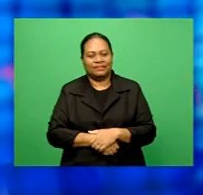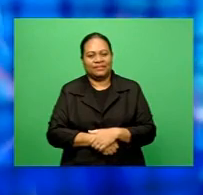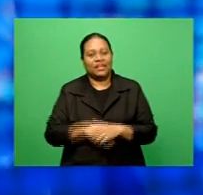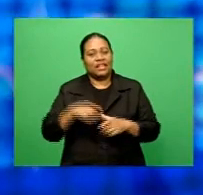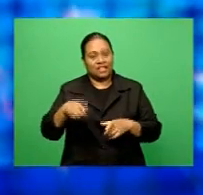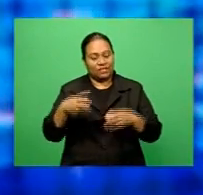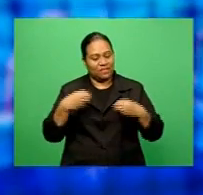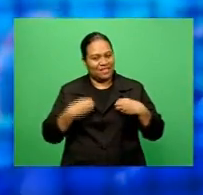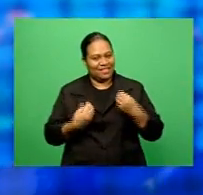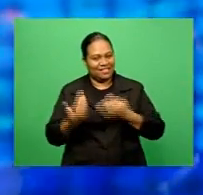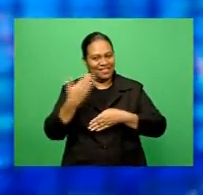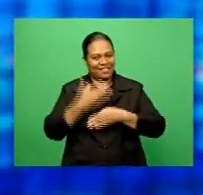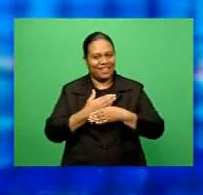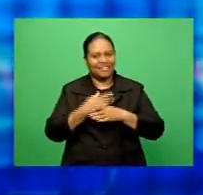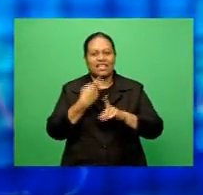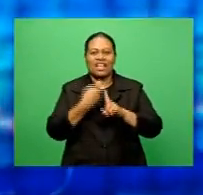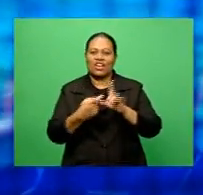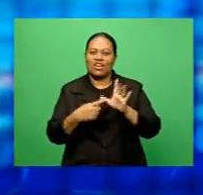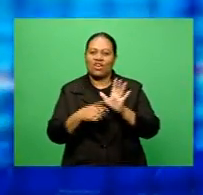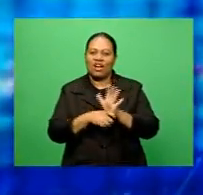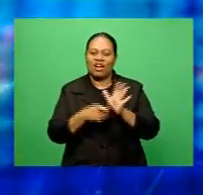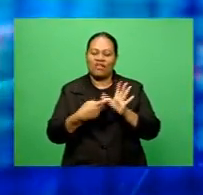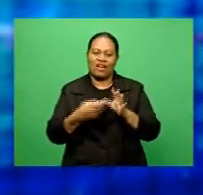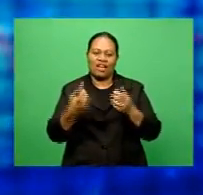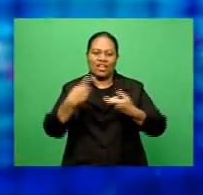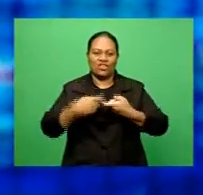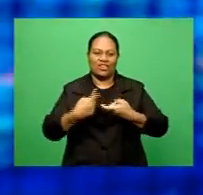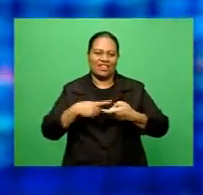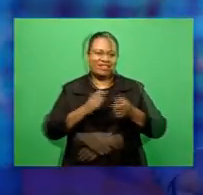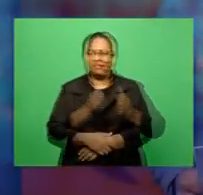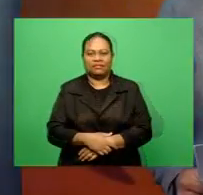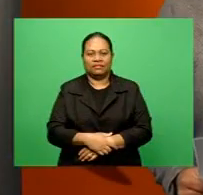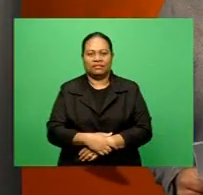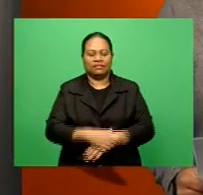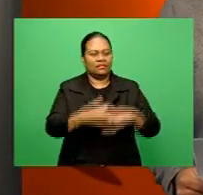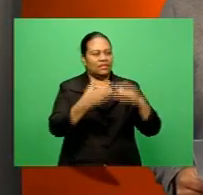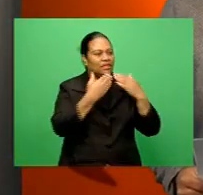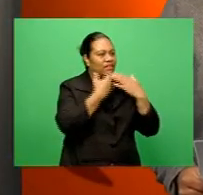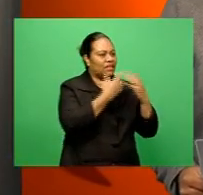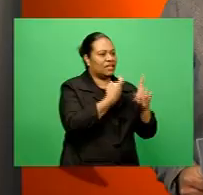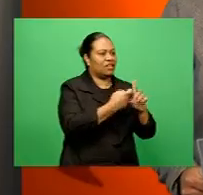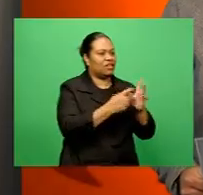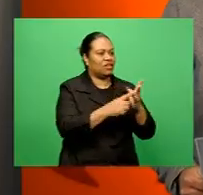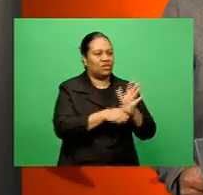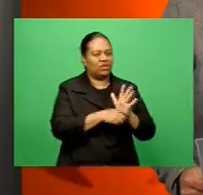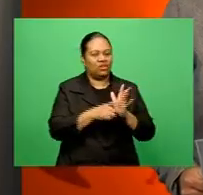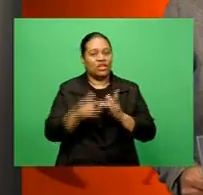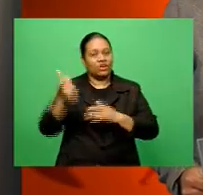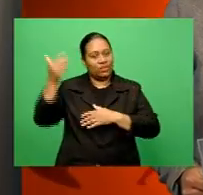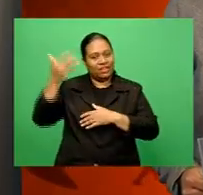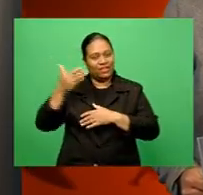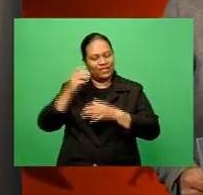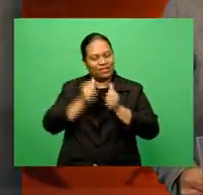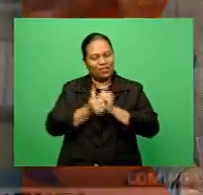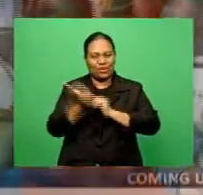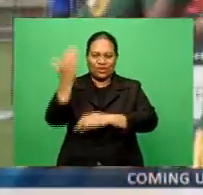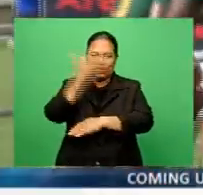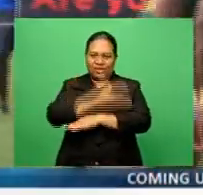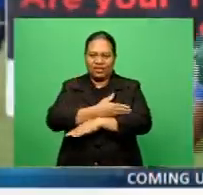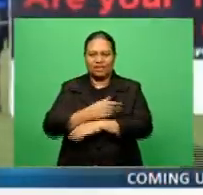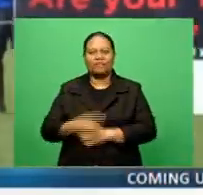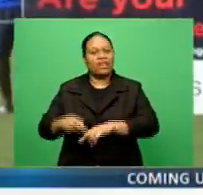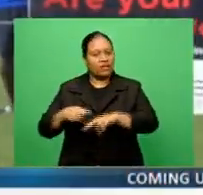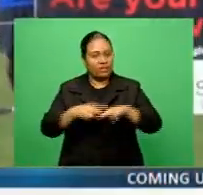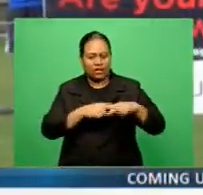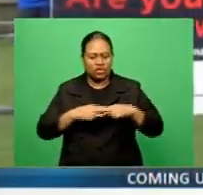That's it from Business Tonight. Kara joins you next with the latest in sports. Vinaka Koroi, good evening. And in sports tonight,